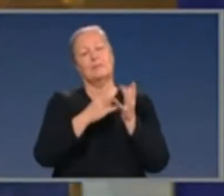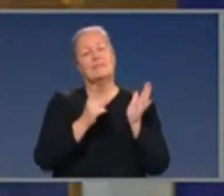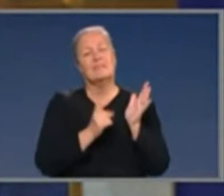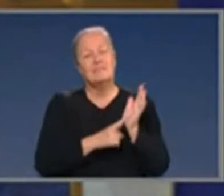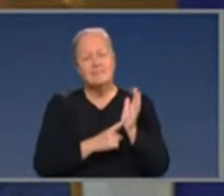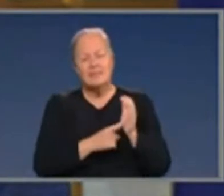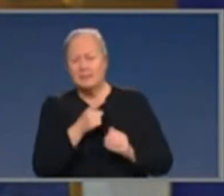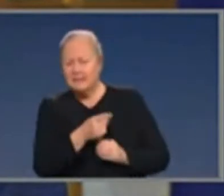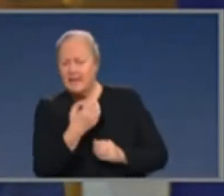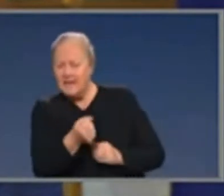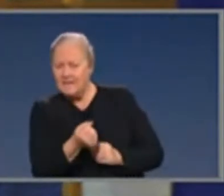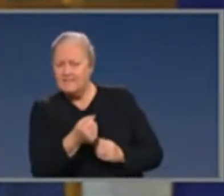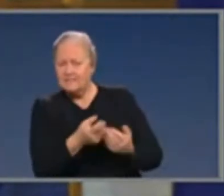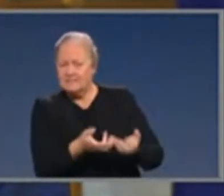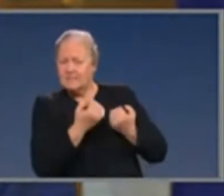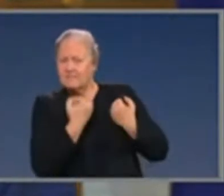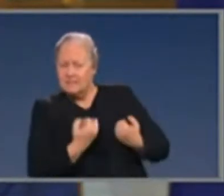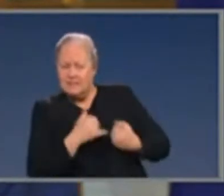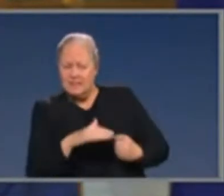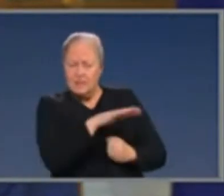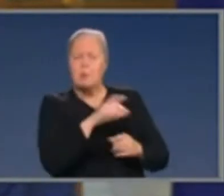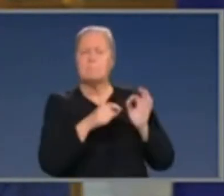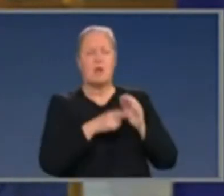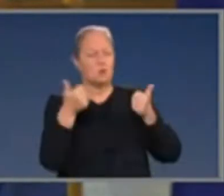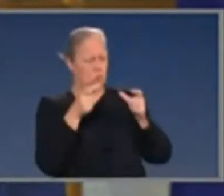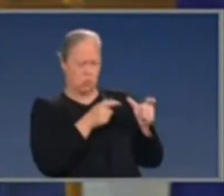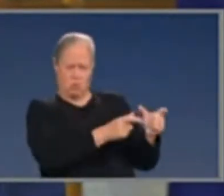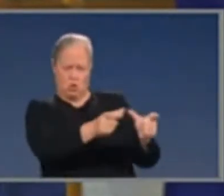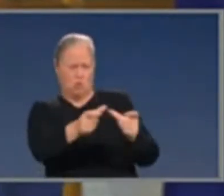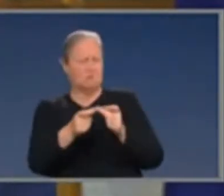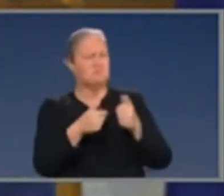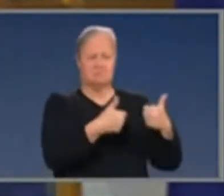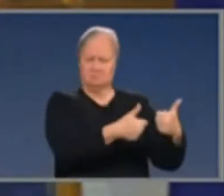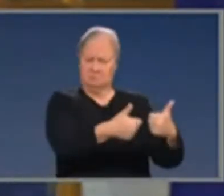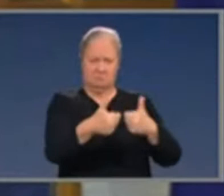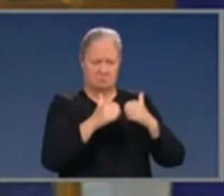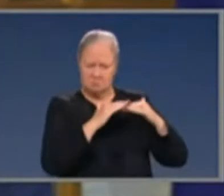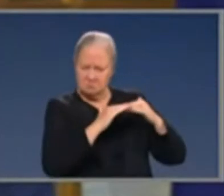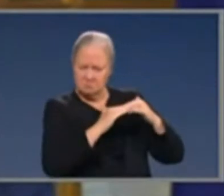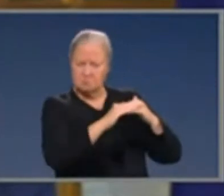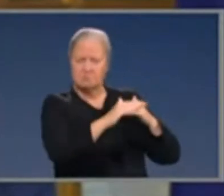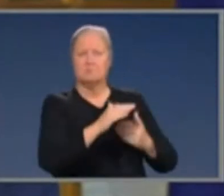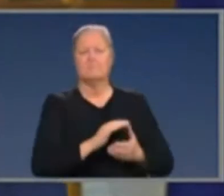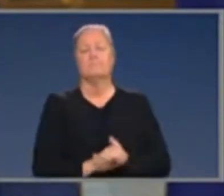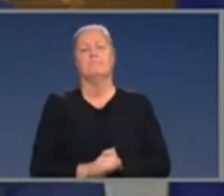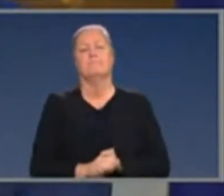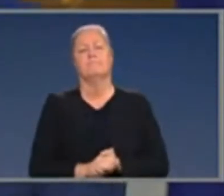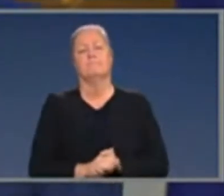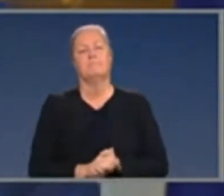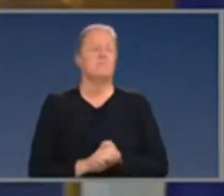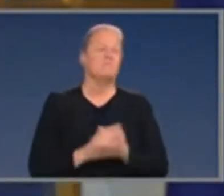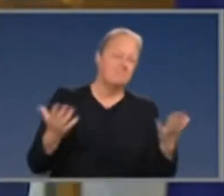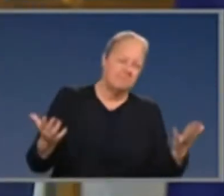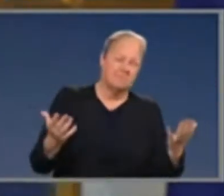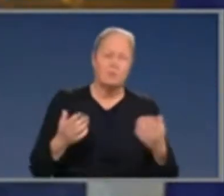some positive cases there, but things are stable and good by all accounts. So there are many